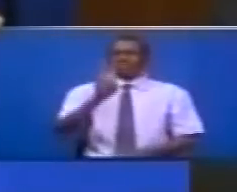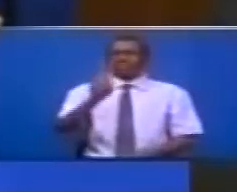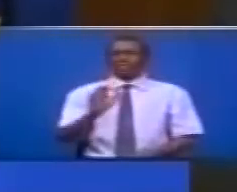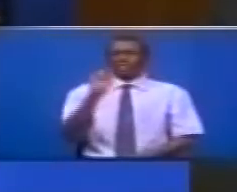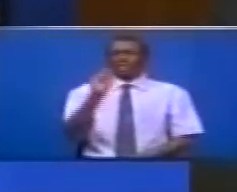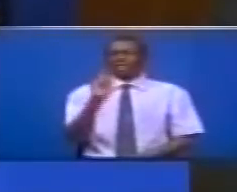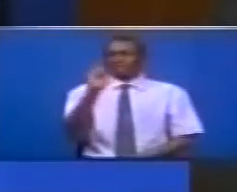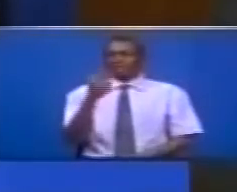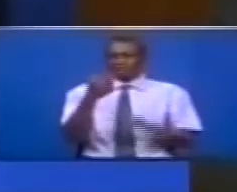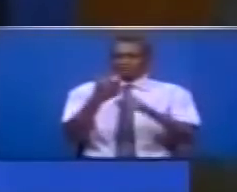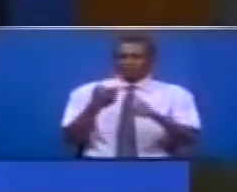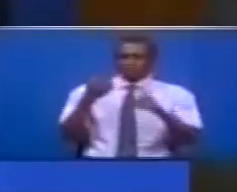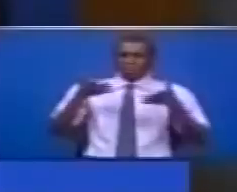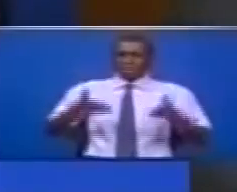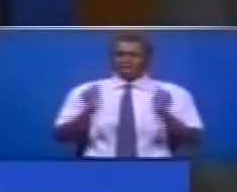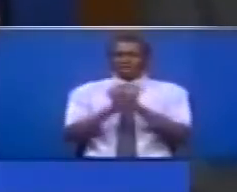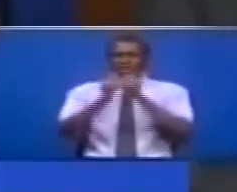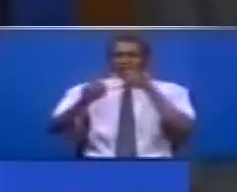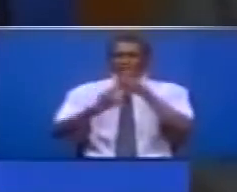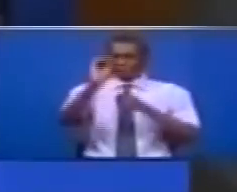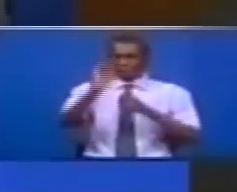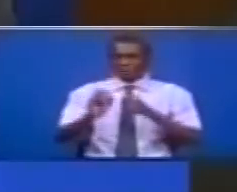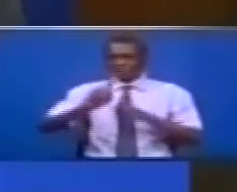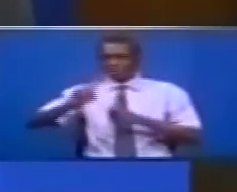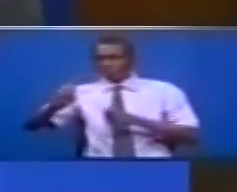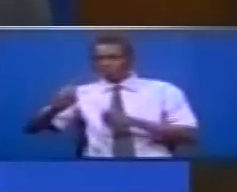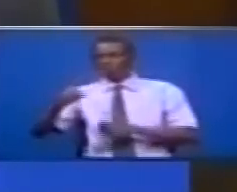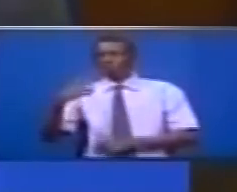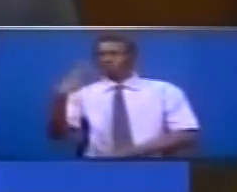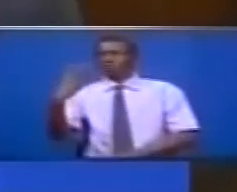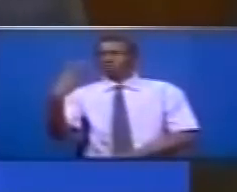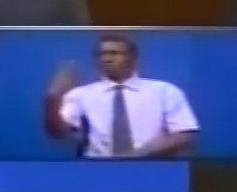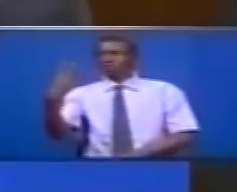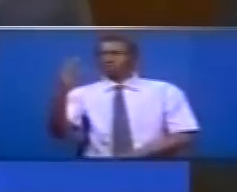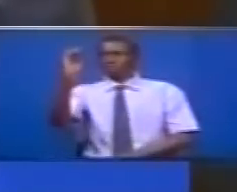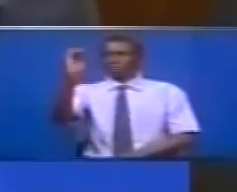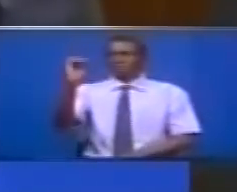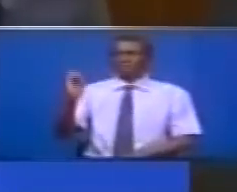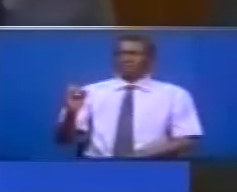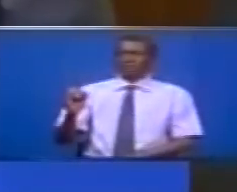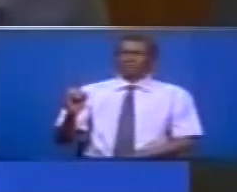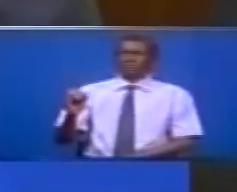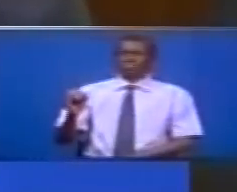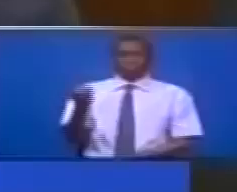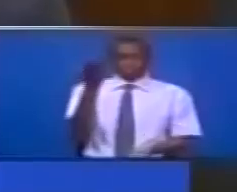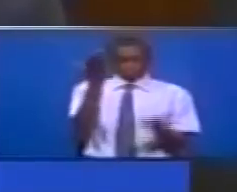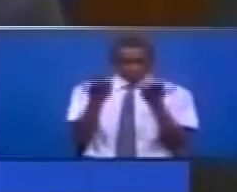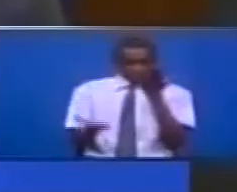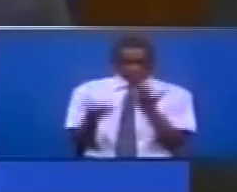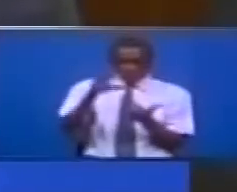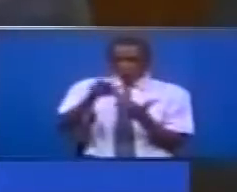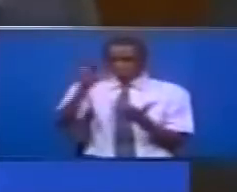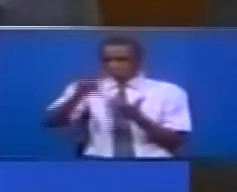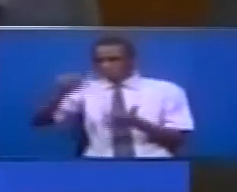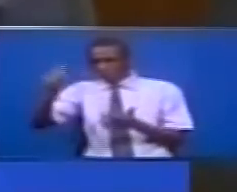from the current 16% to 22%, or alternatively, borrow